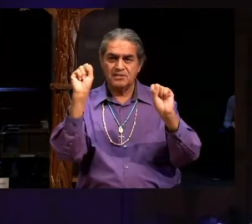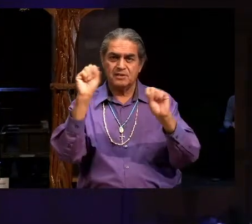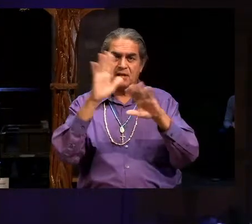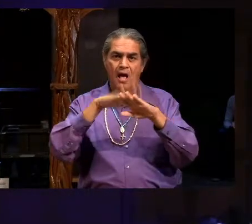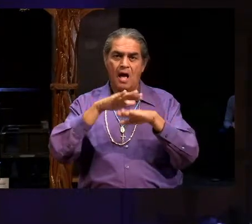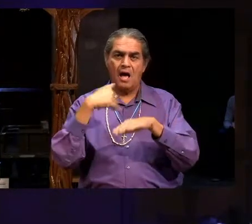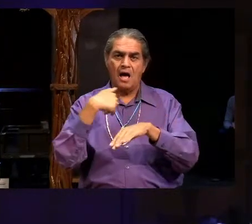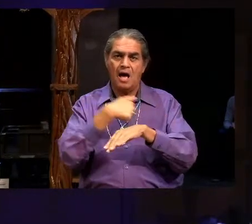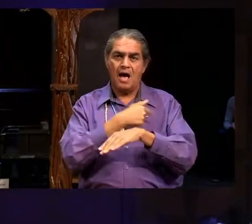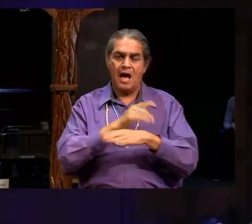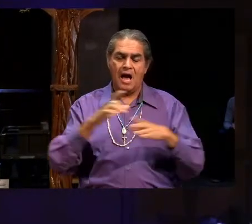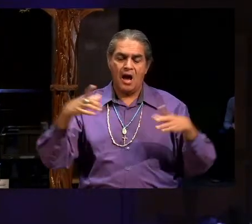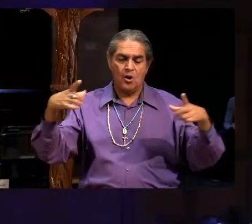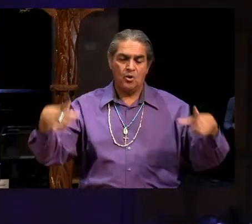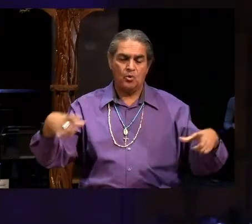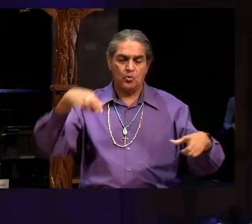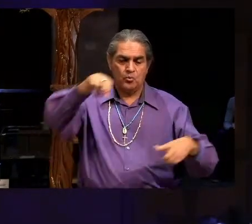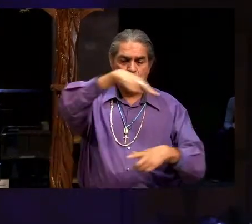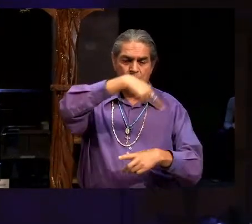wreaths.